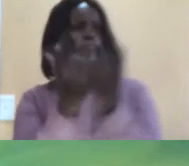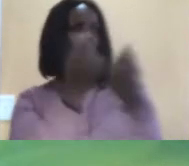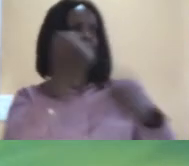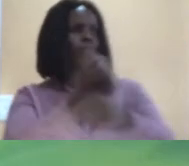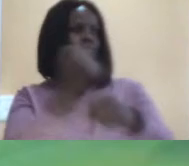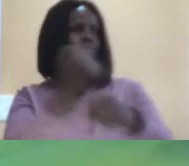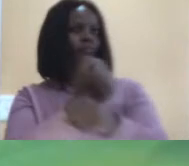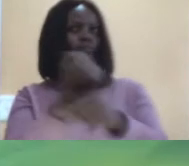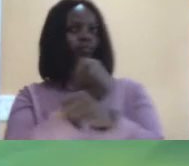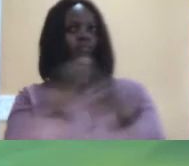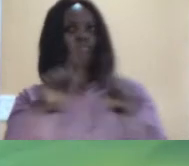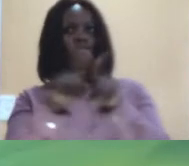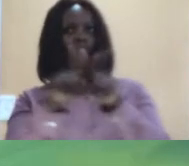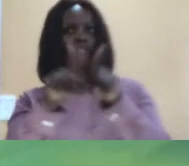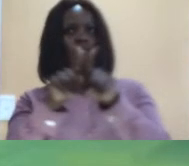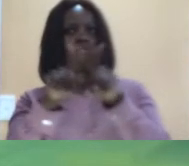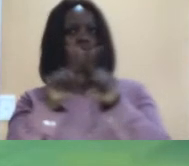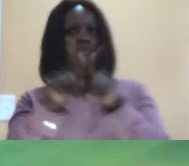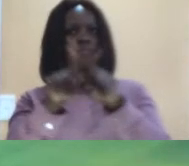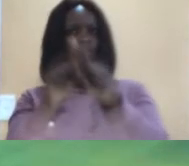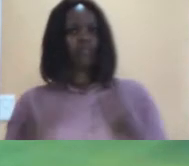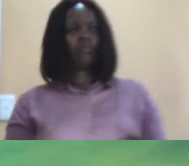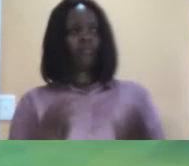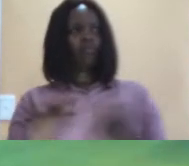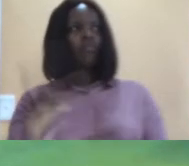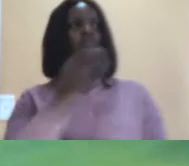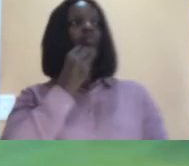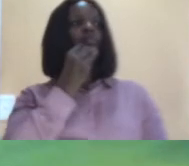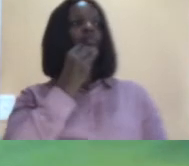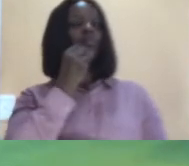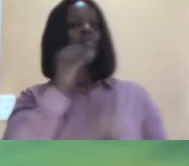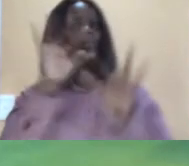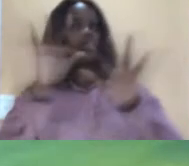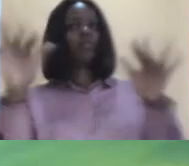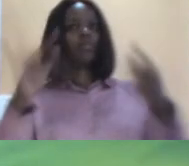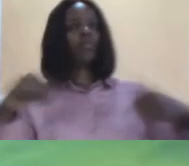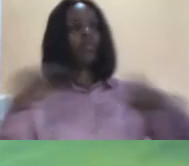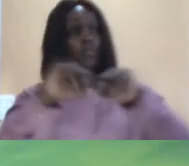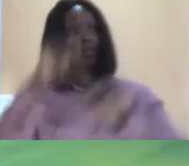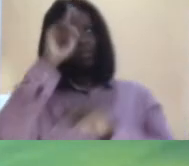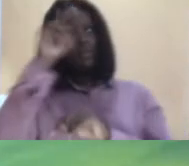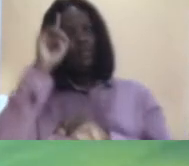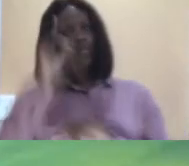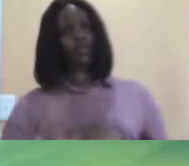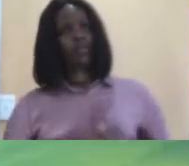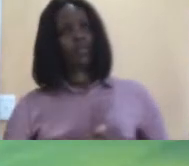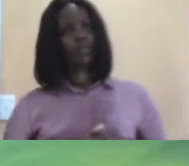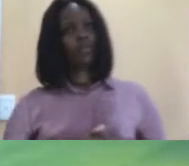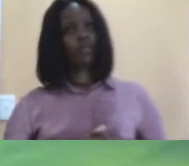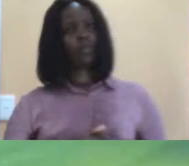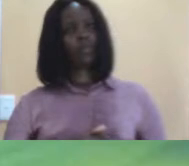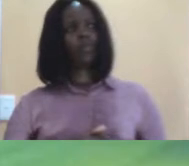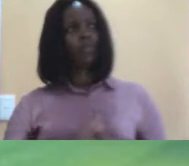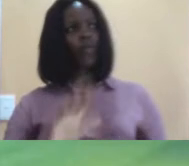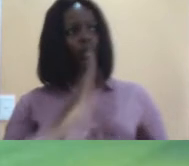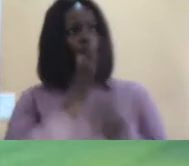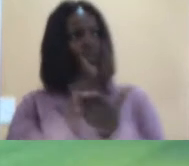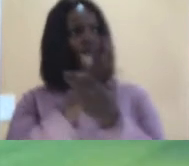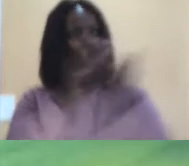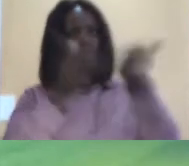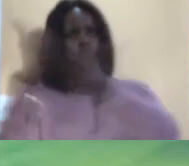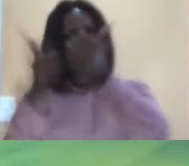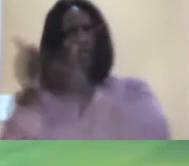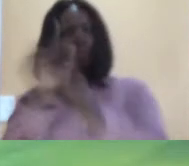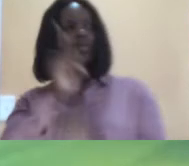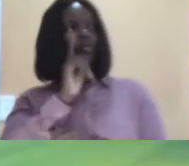and also become the provider of food for our people. I'm sure that they will go back and rehearse that and